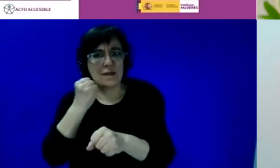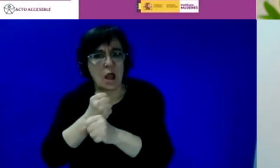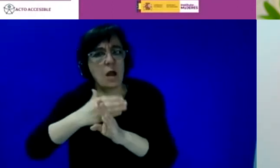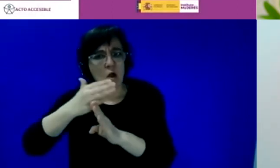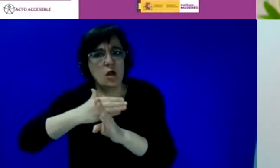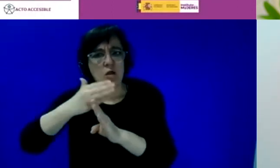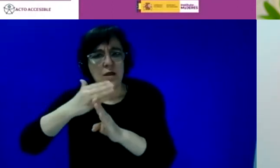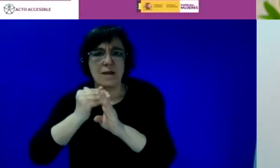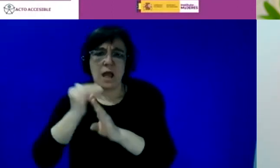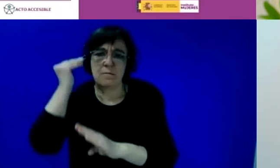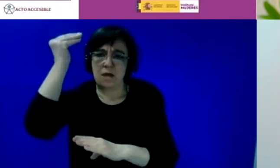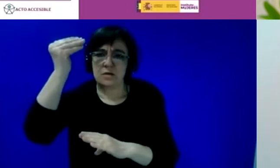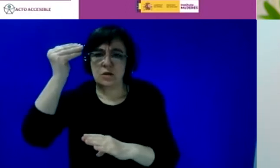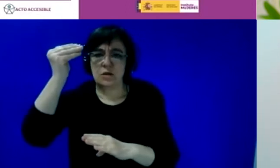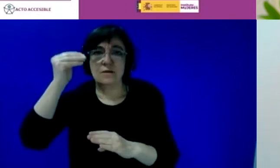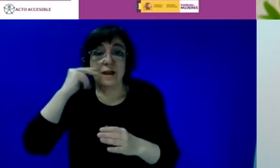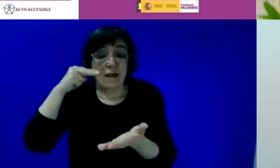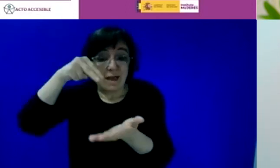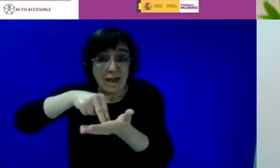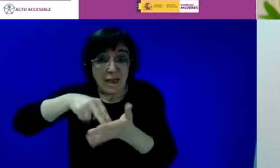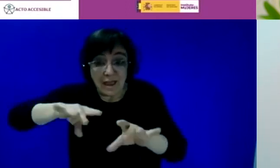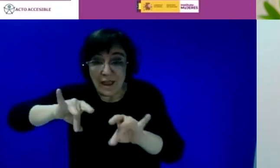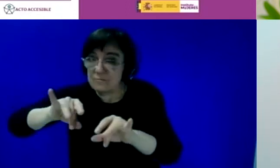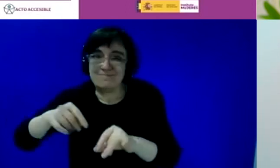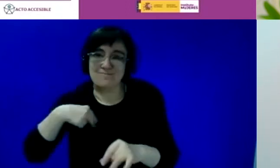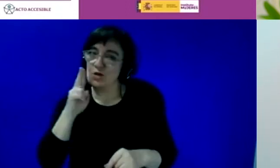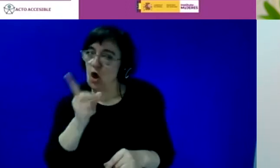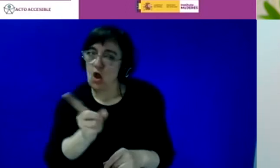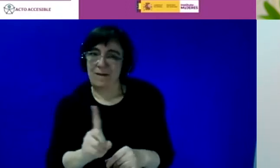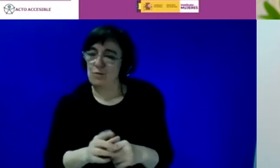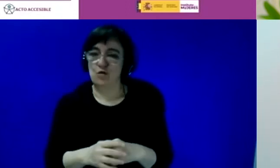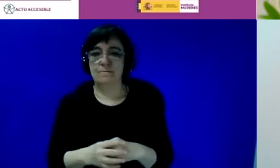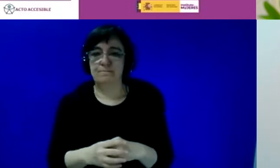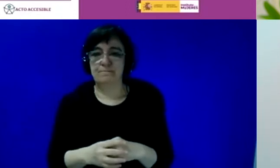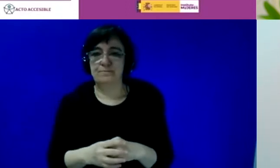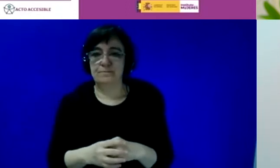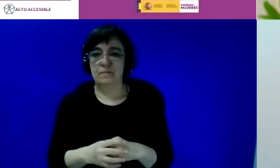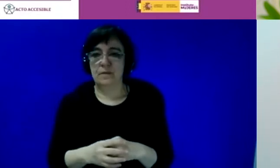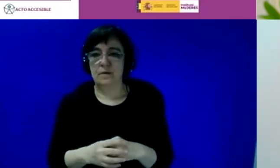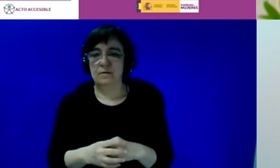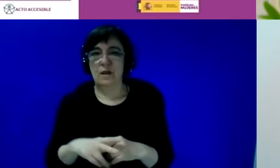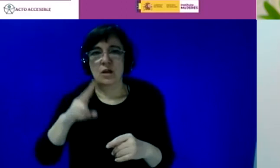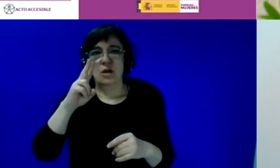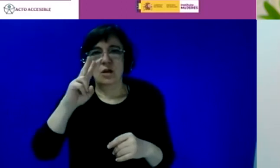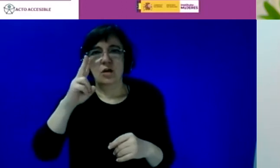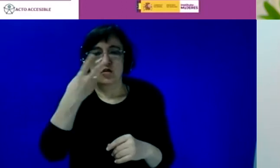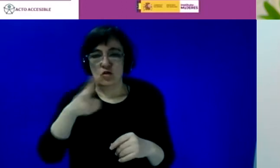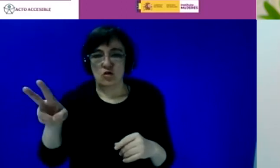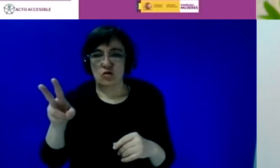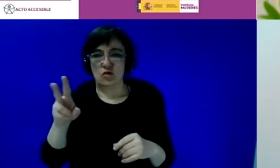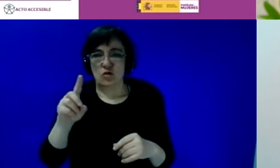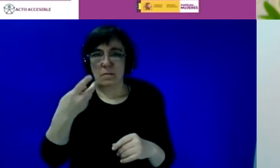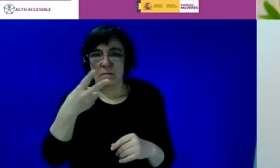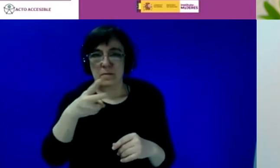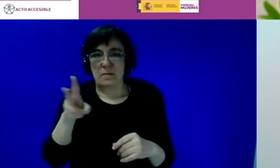see that much. I would say for the first 2 weeks, we didn't see that in Poland nearly, and at